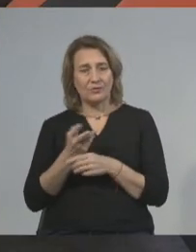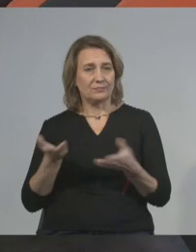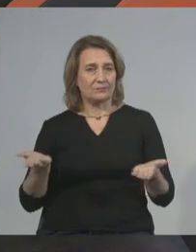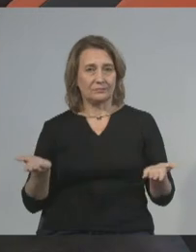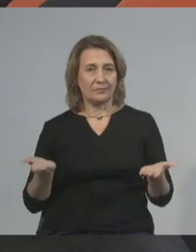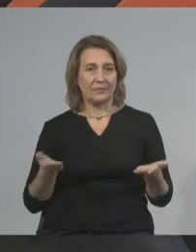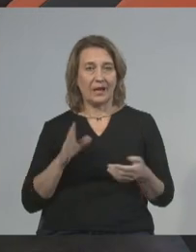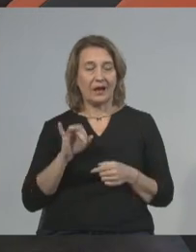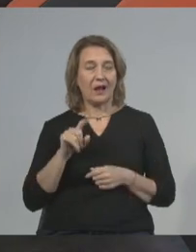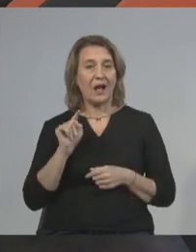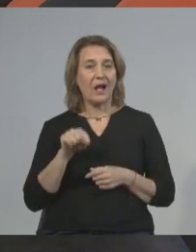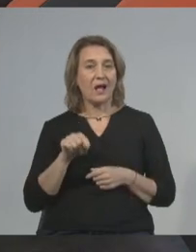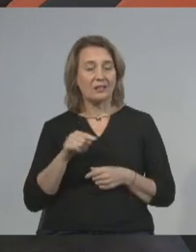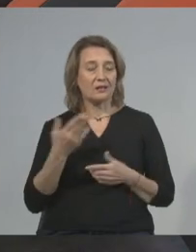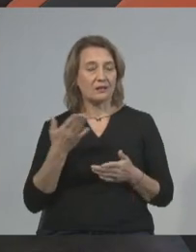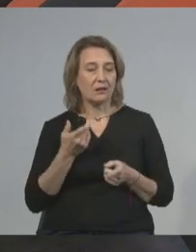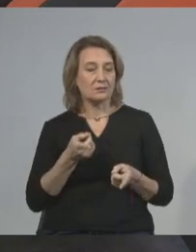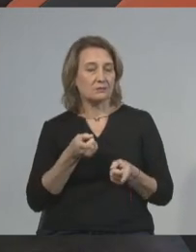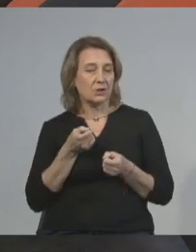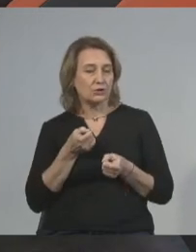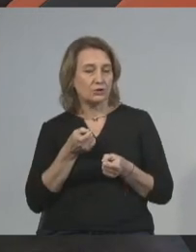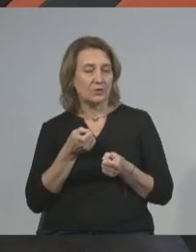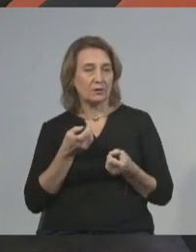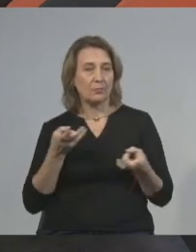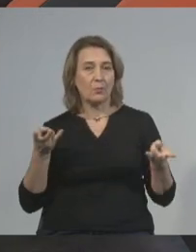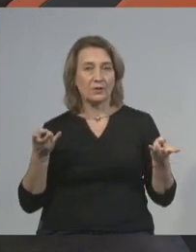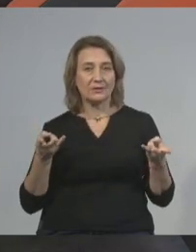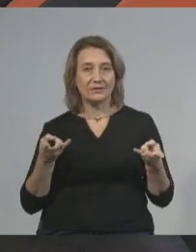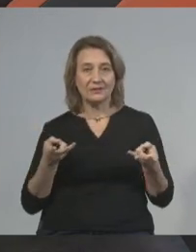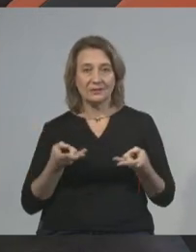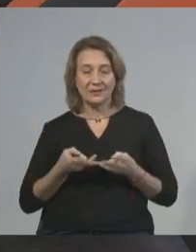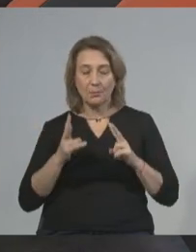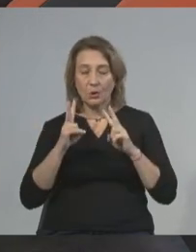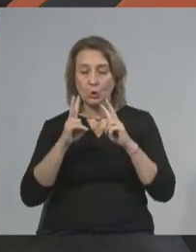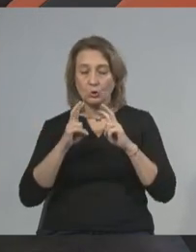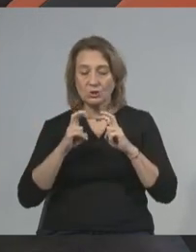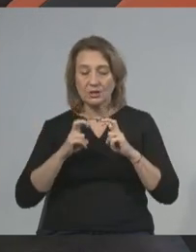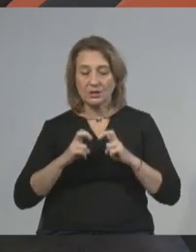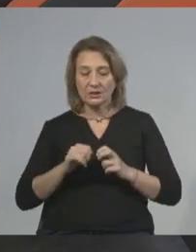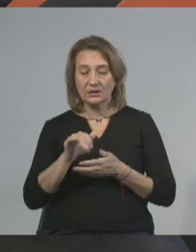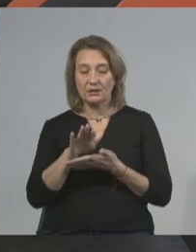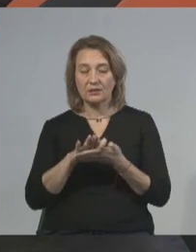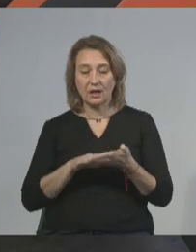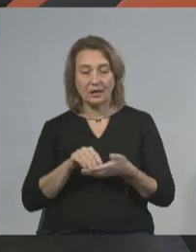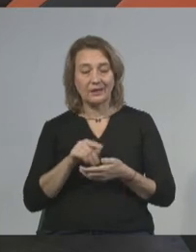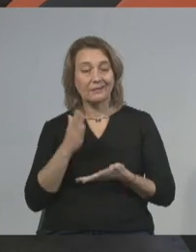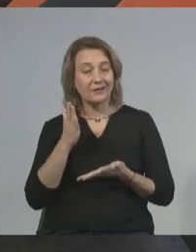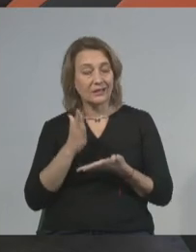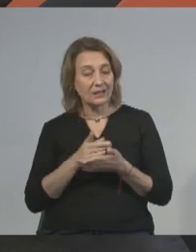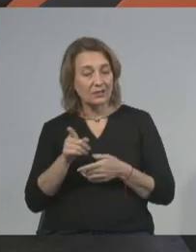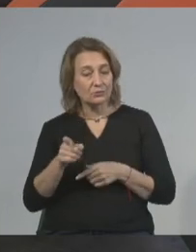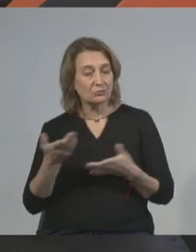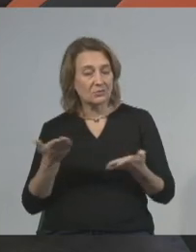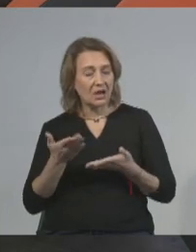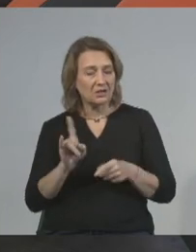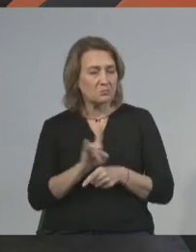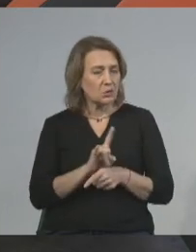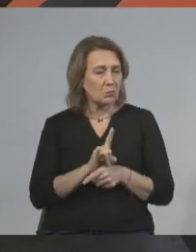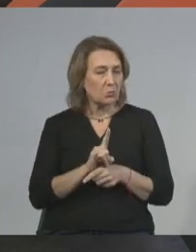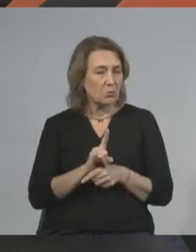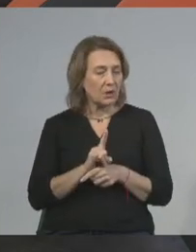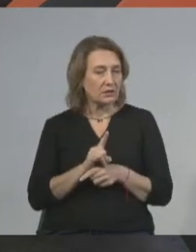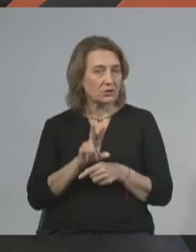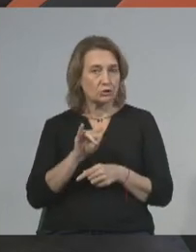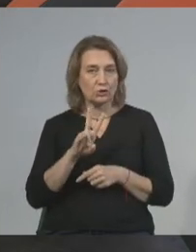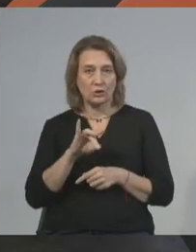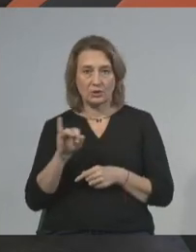understand that there might be a viral video but we need to analyze each case like that to see if there is